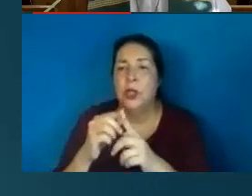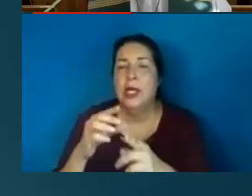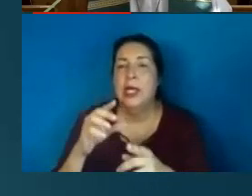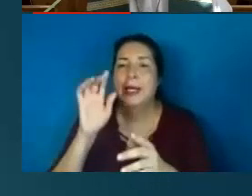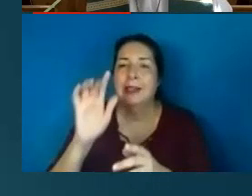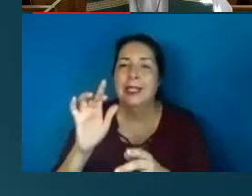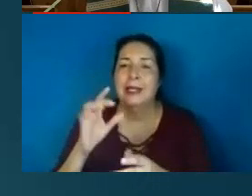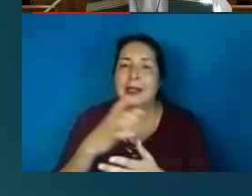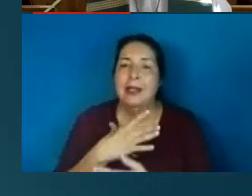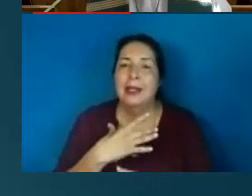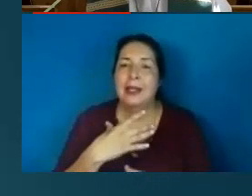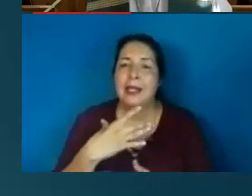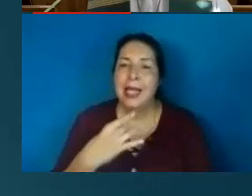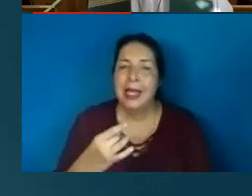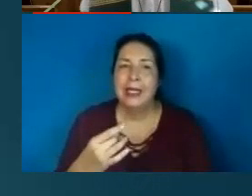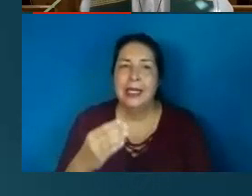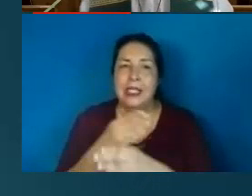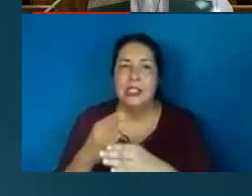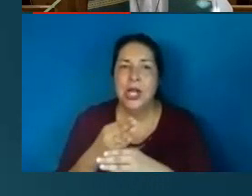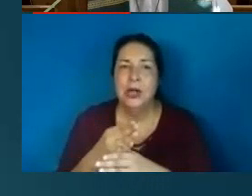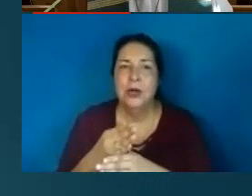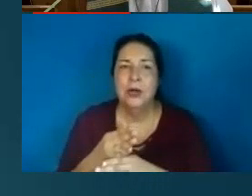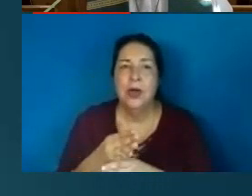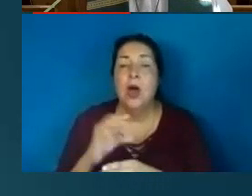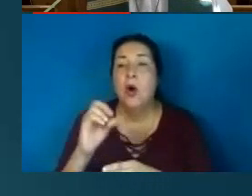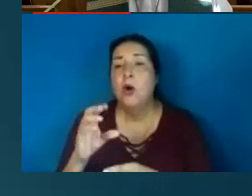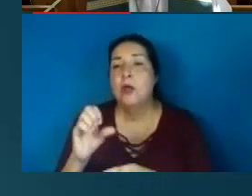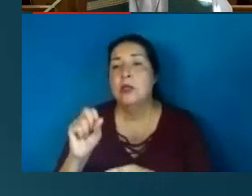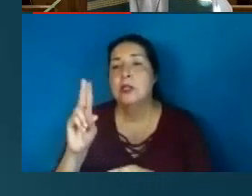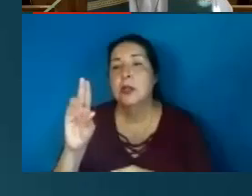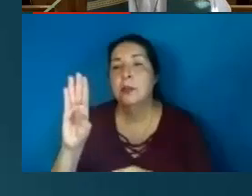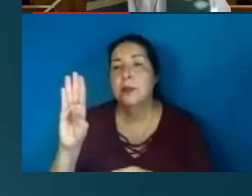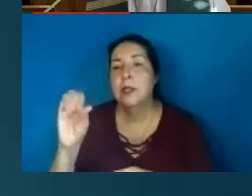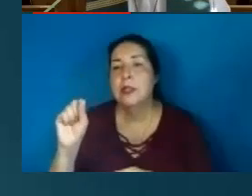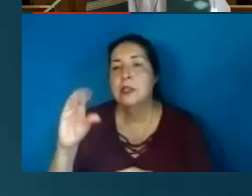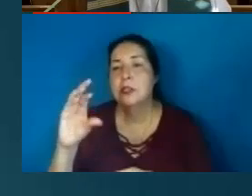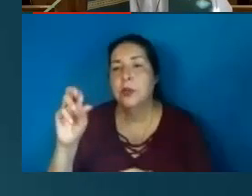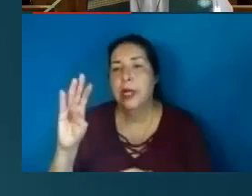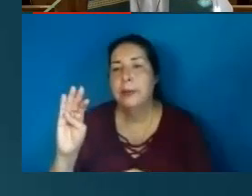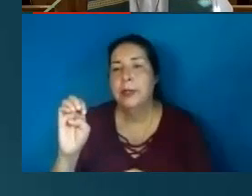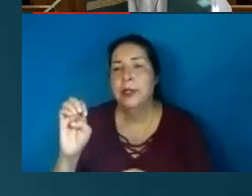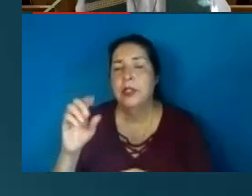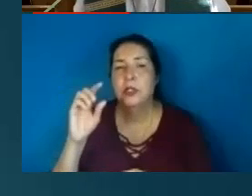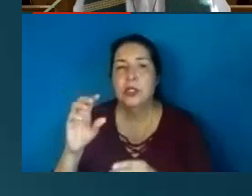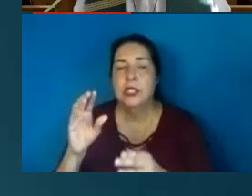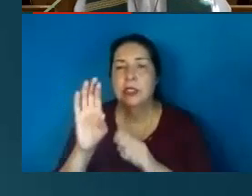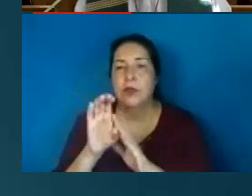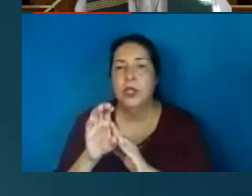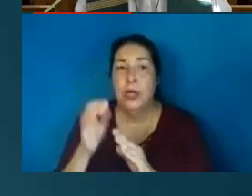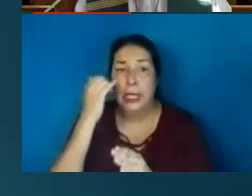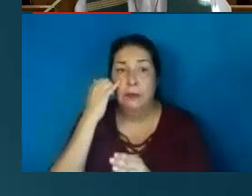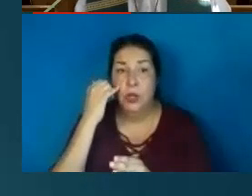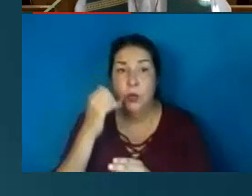subscribe, and share this video. If you're in Pico Rivera or North Long Beach, our services